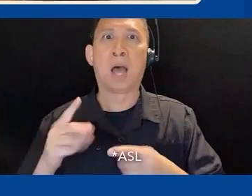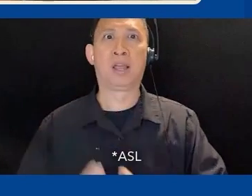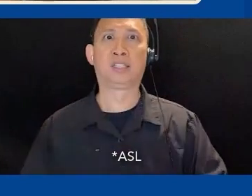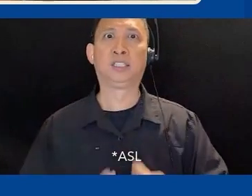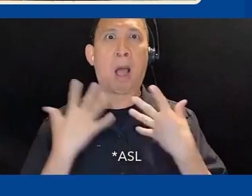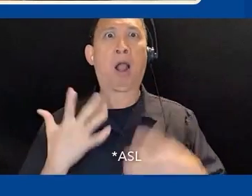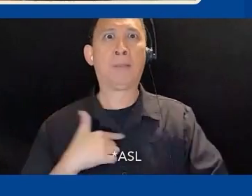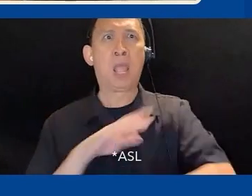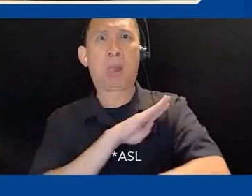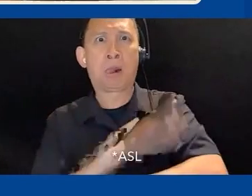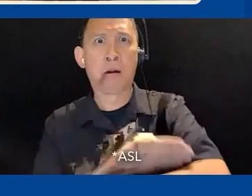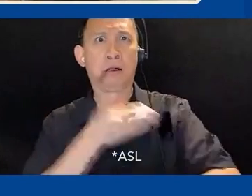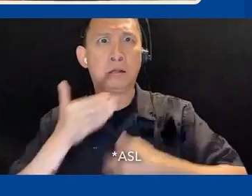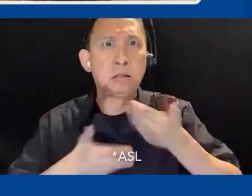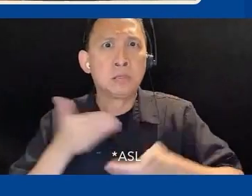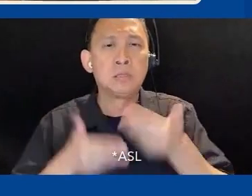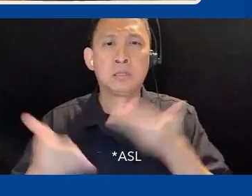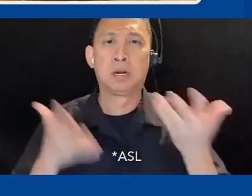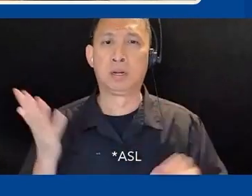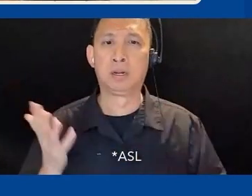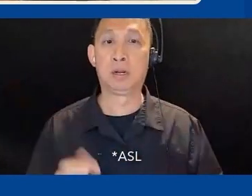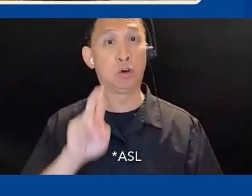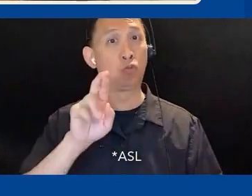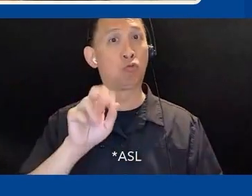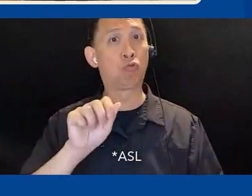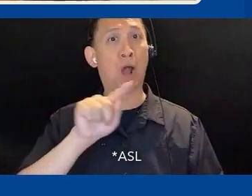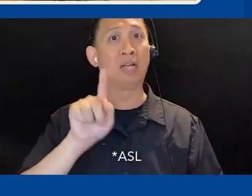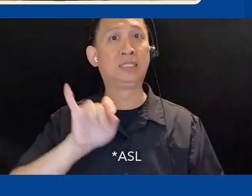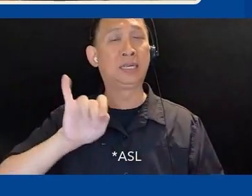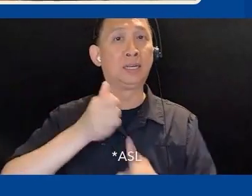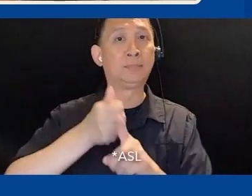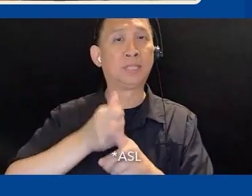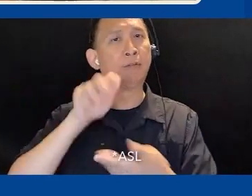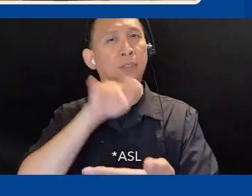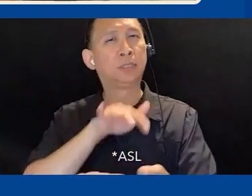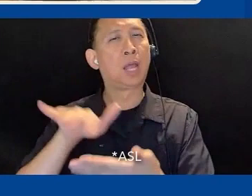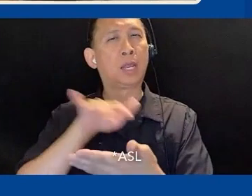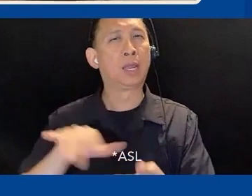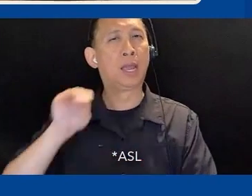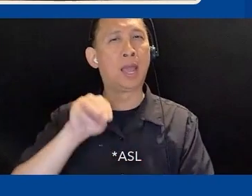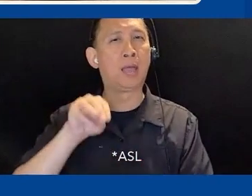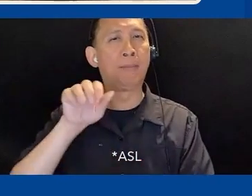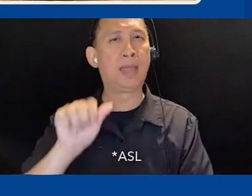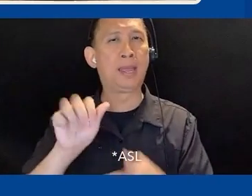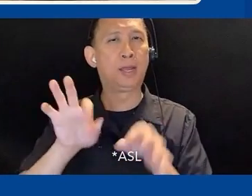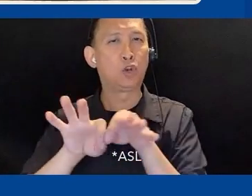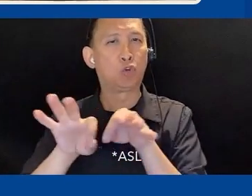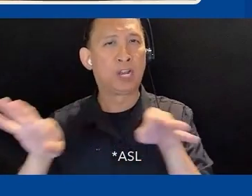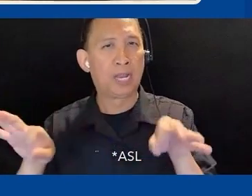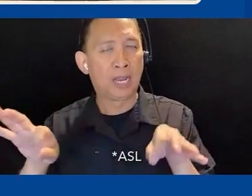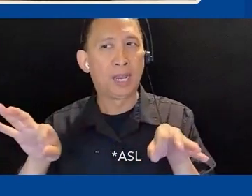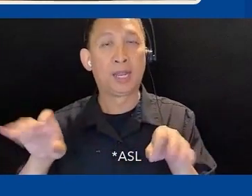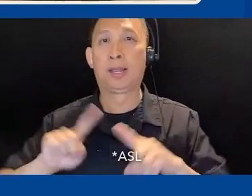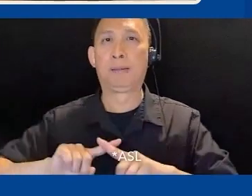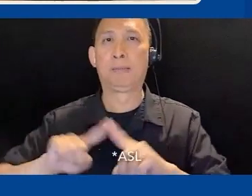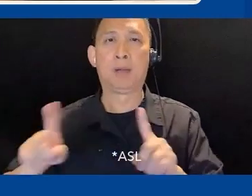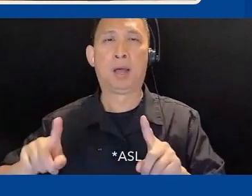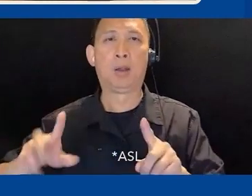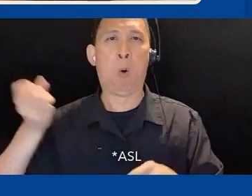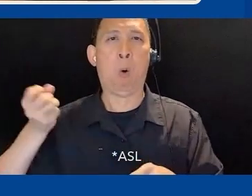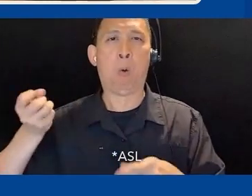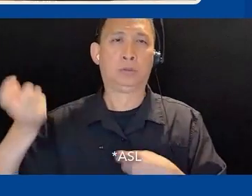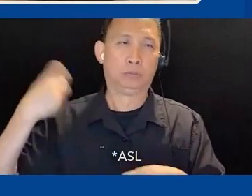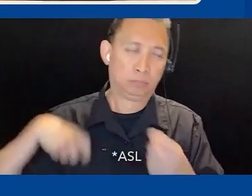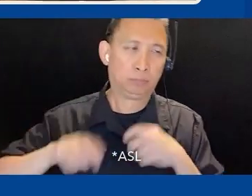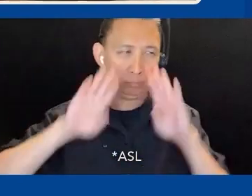earlier, like he was doing his master's at the time. Like we all kind of put things on hold, or this just became like a full-time job